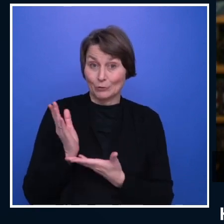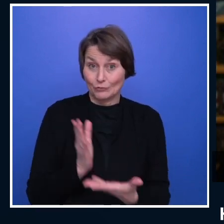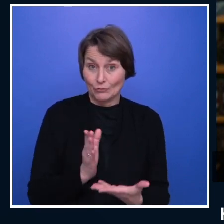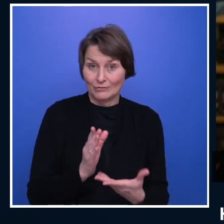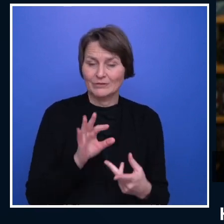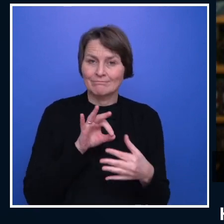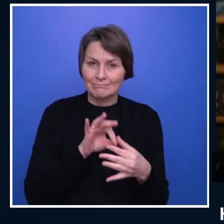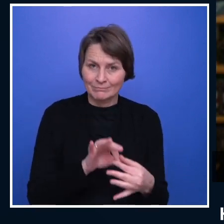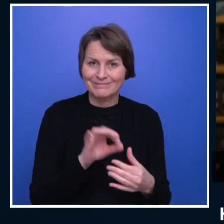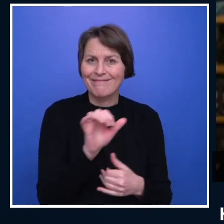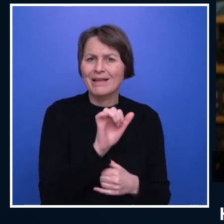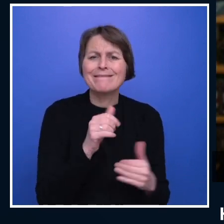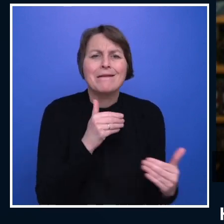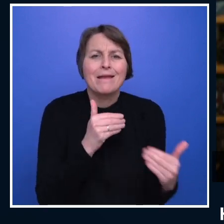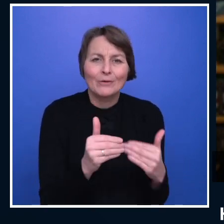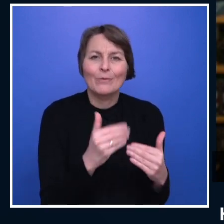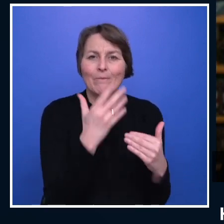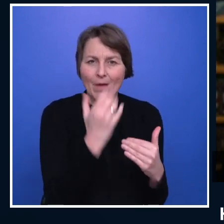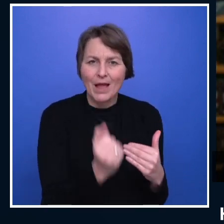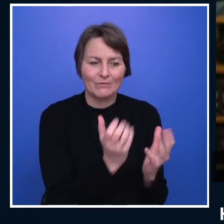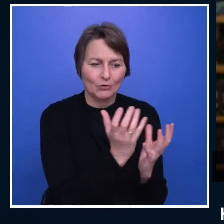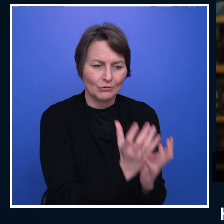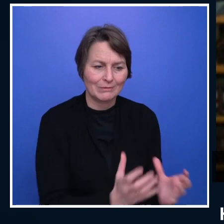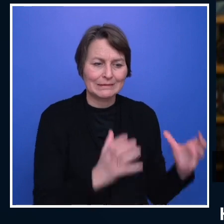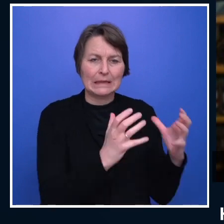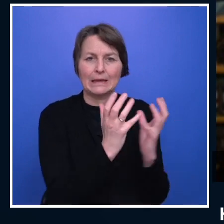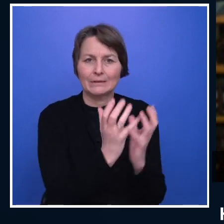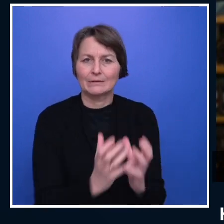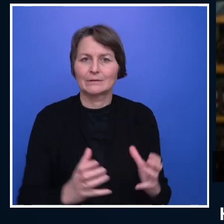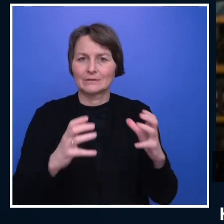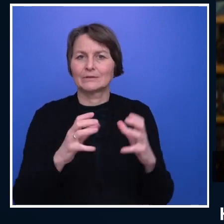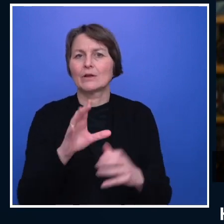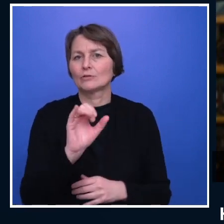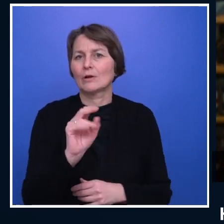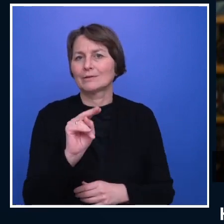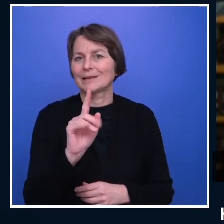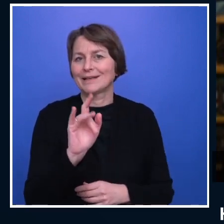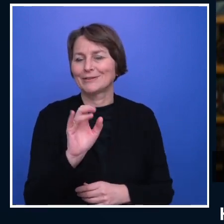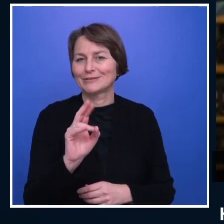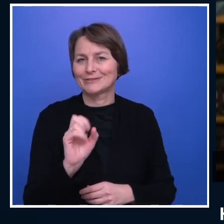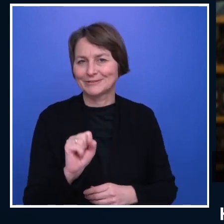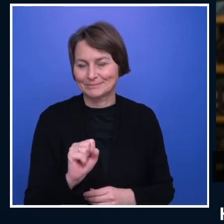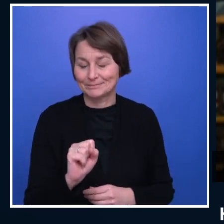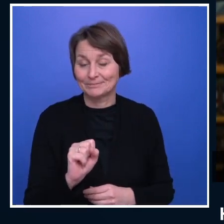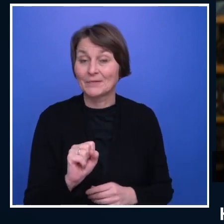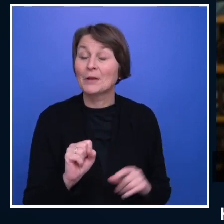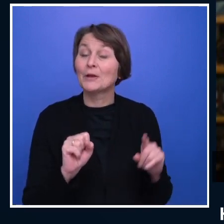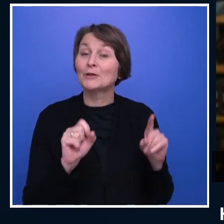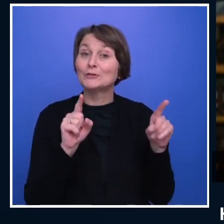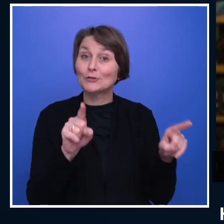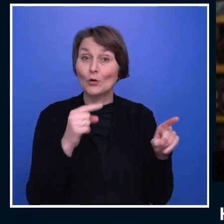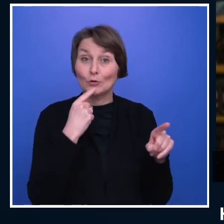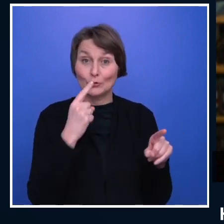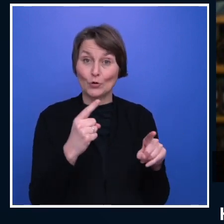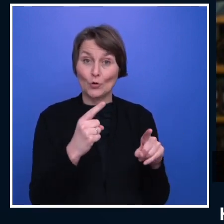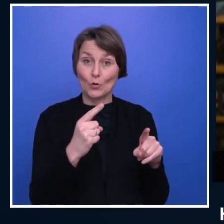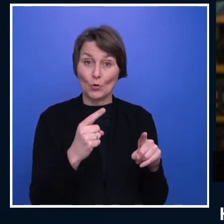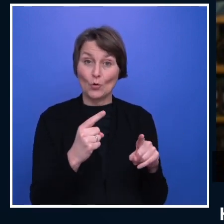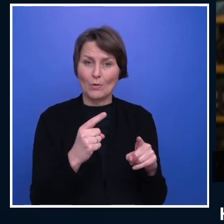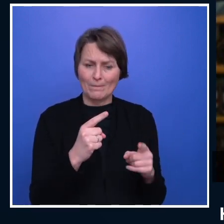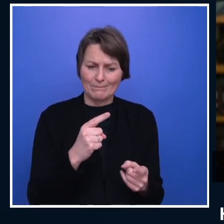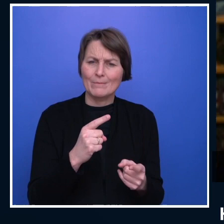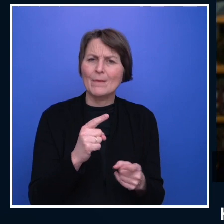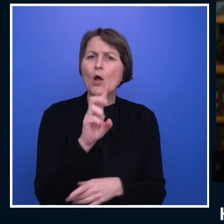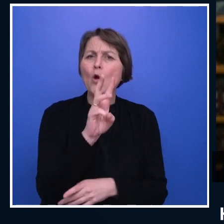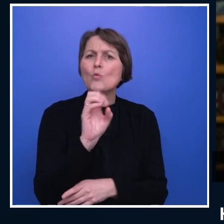anyway, whether you use them or not. So when you make a Linux web app, it's going to